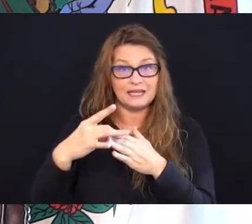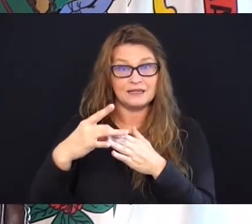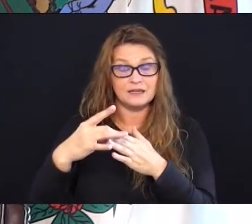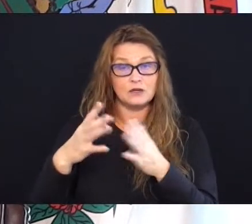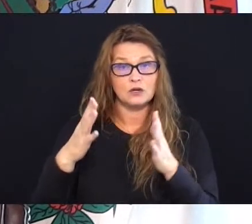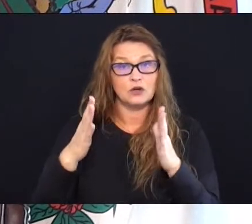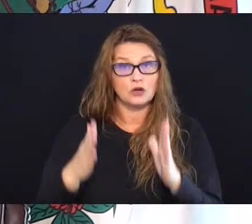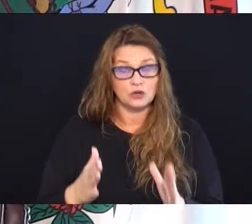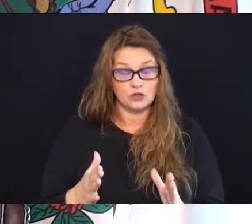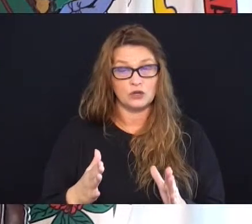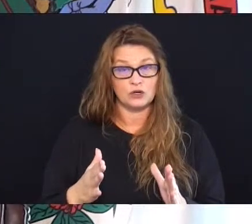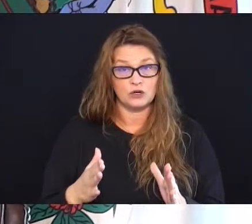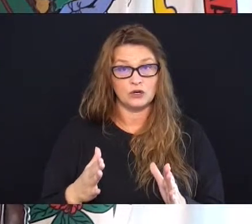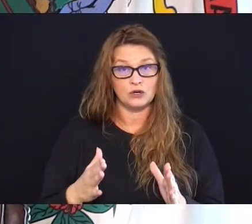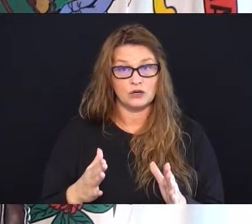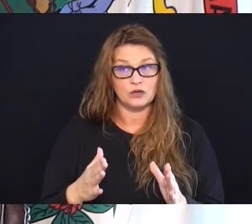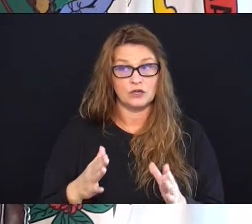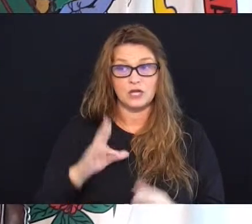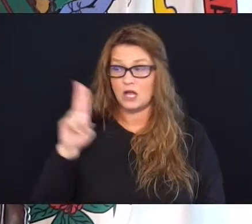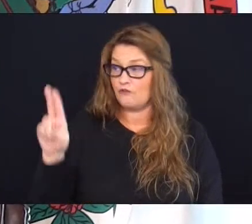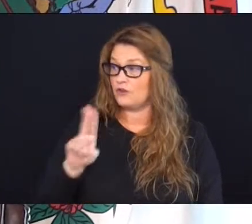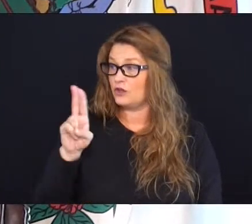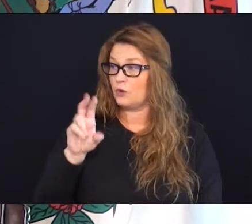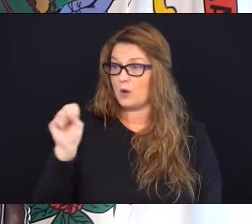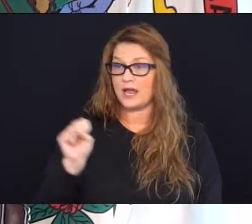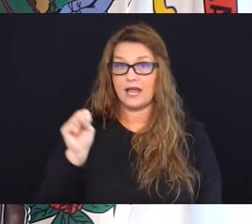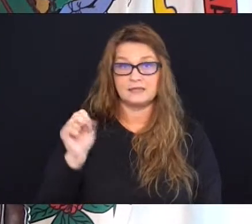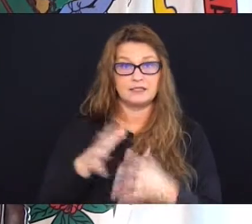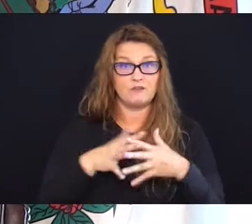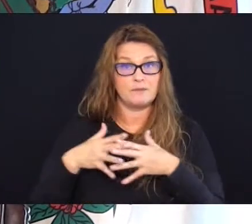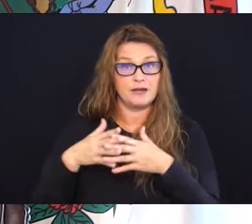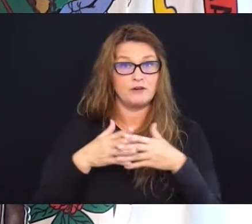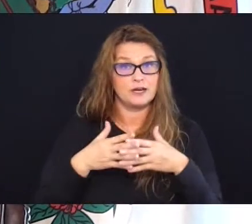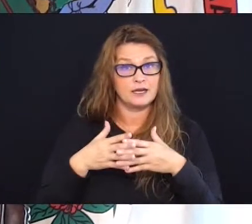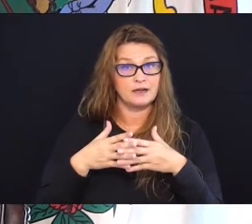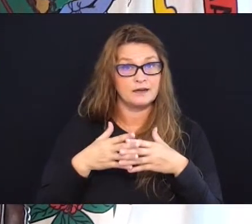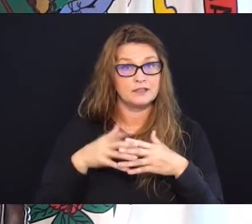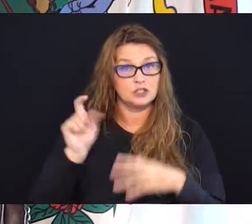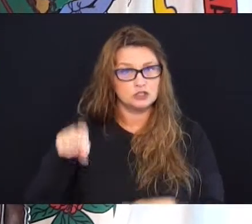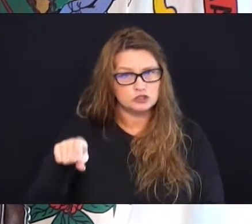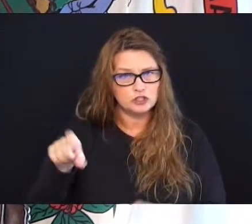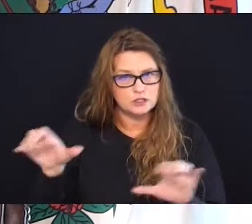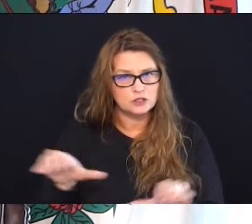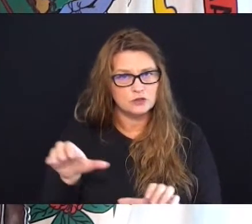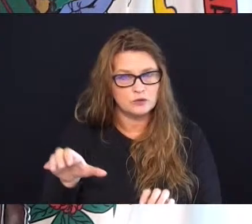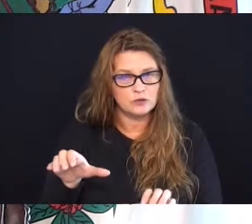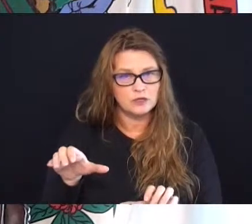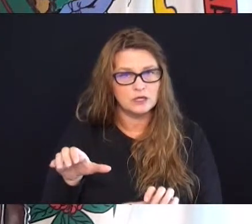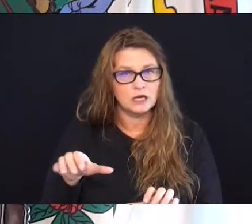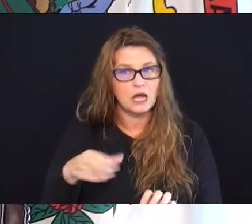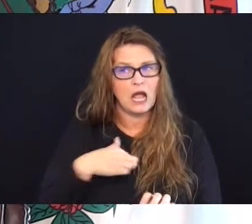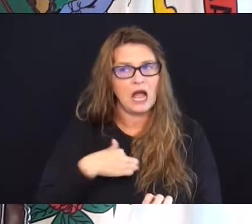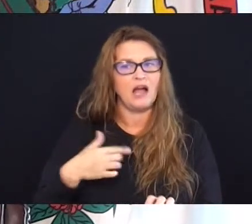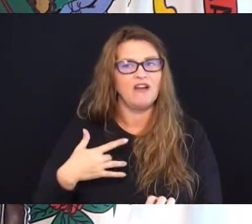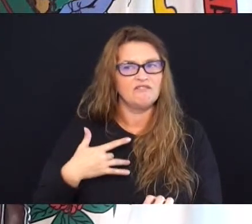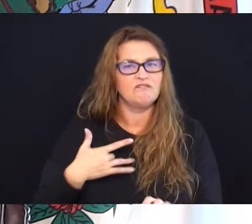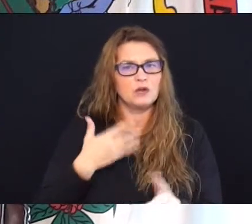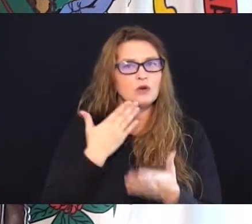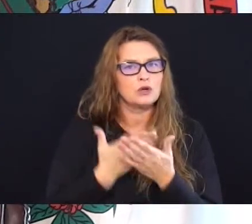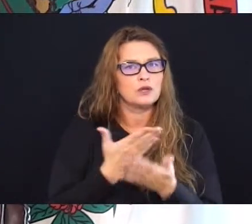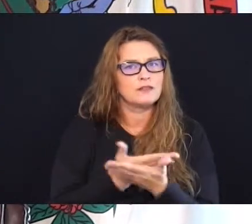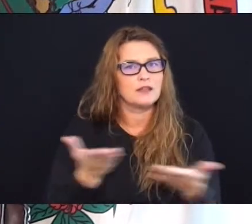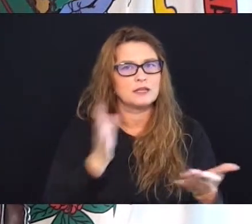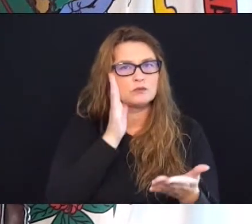the world, as the United States of America should do, then absolutely I think goodness